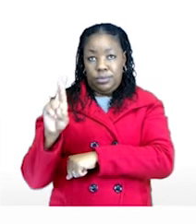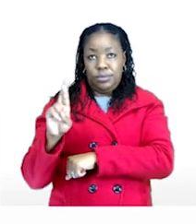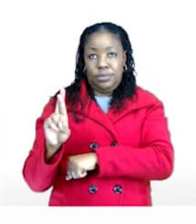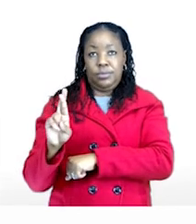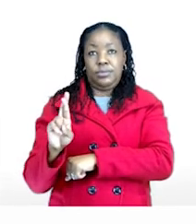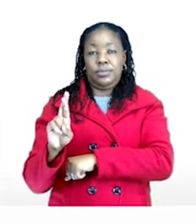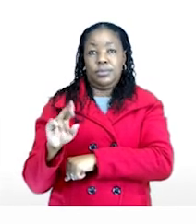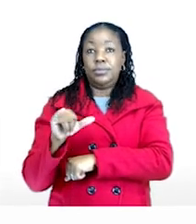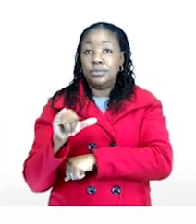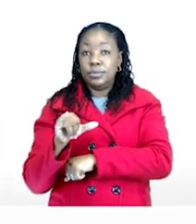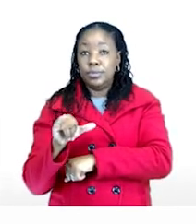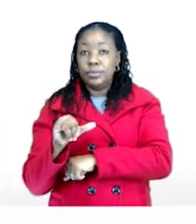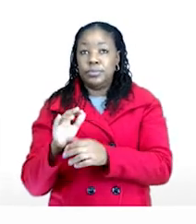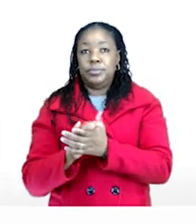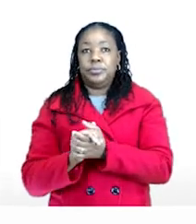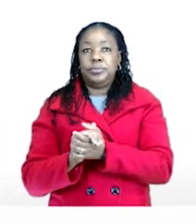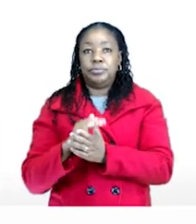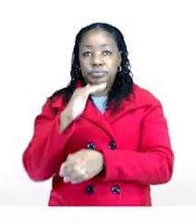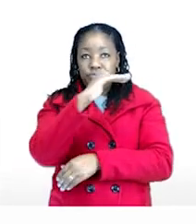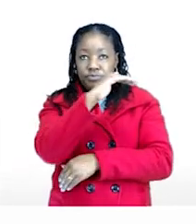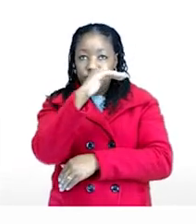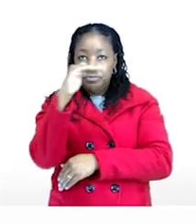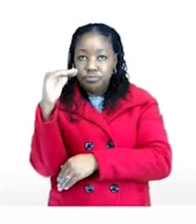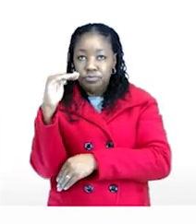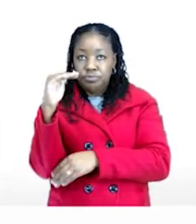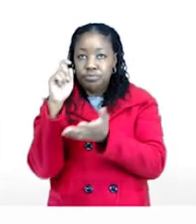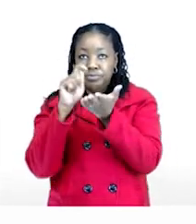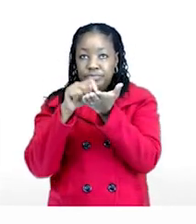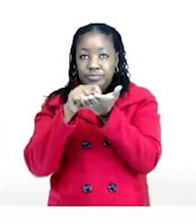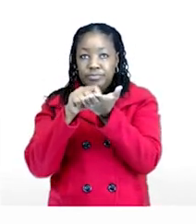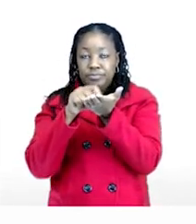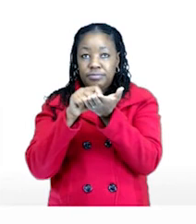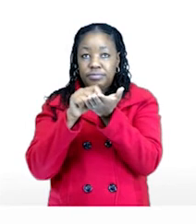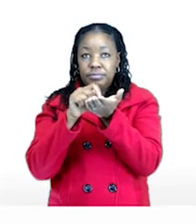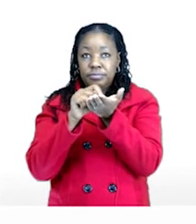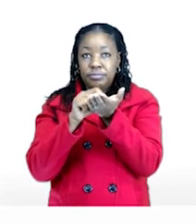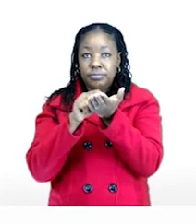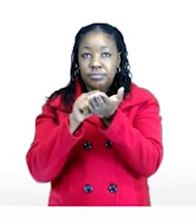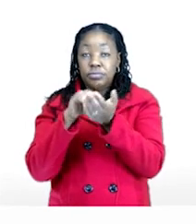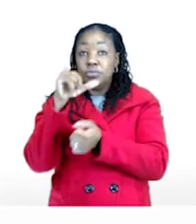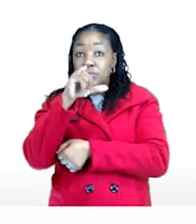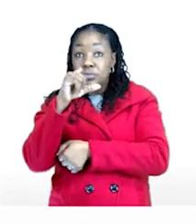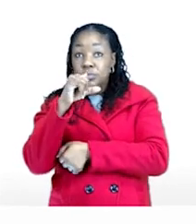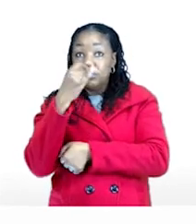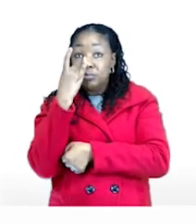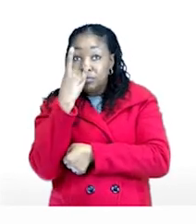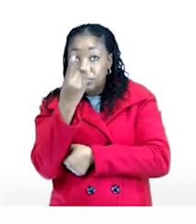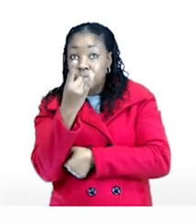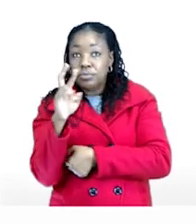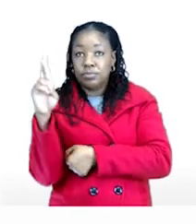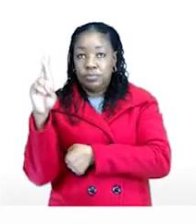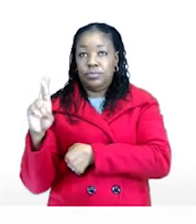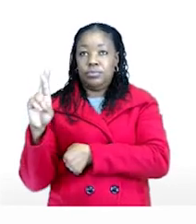3 hands lined up in the first row. Which hand is facing the right hand